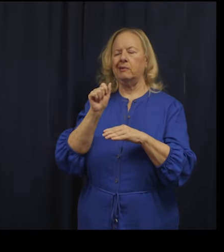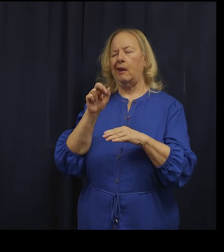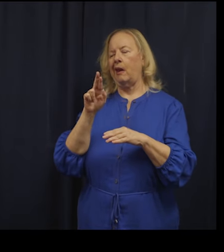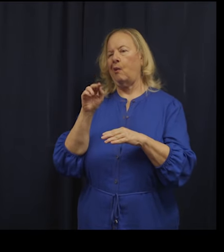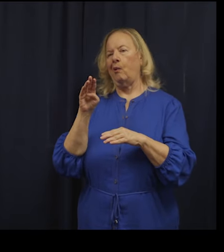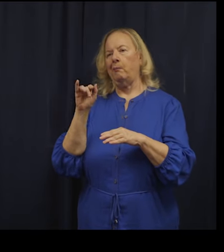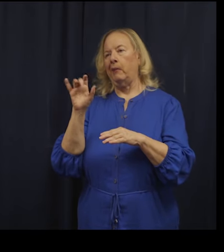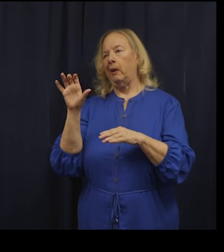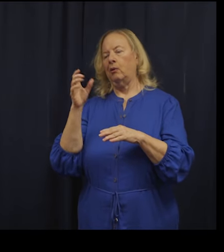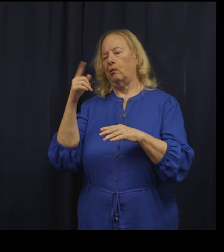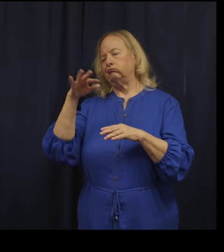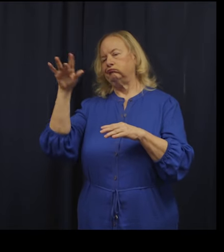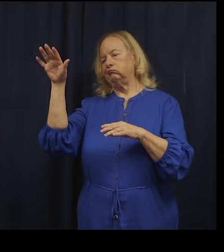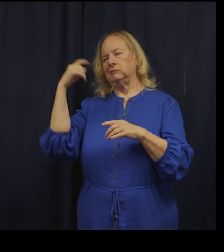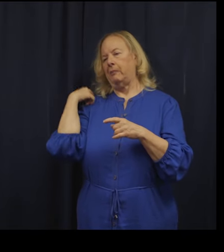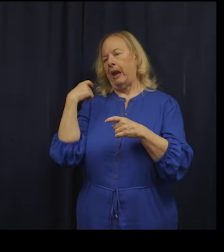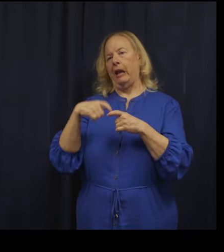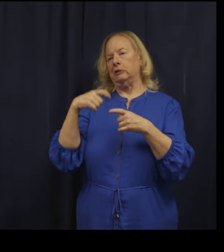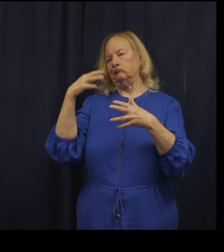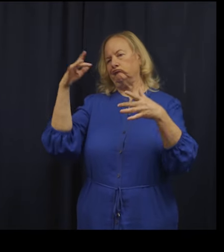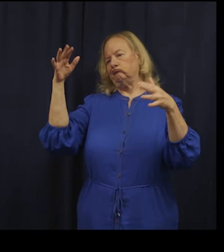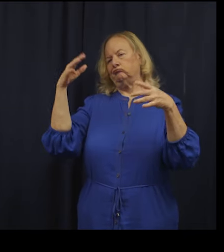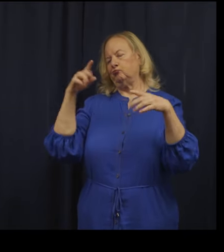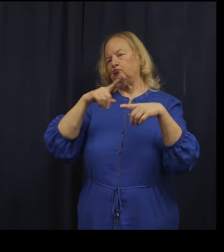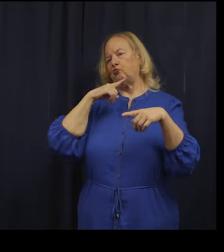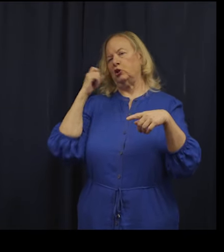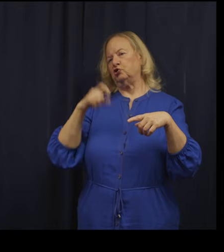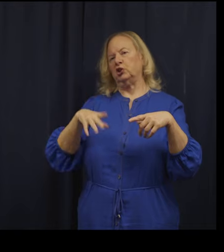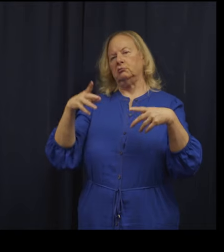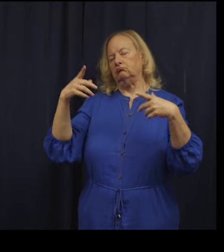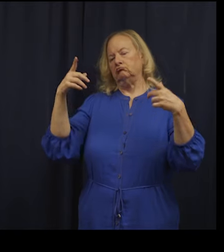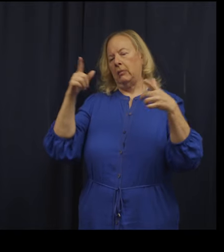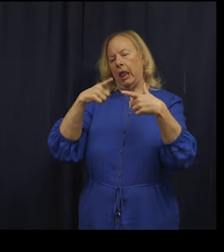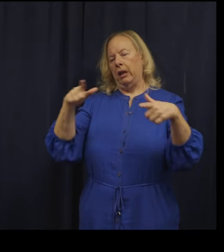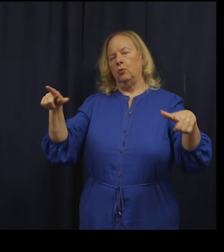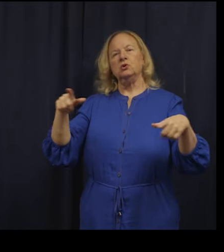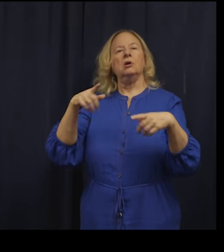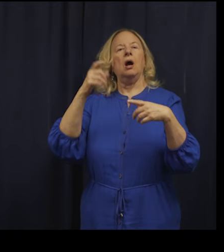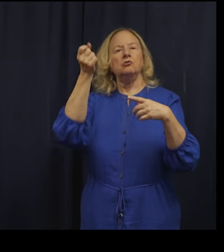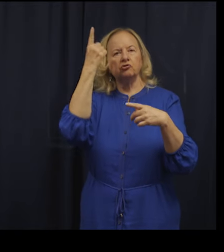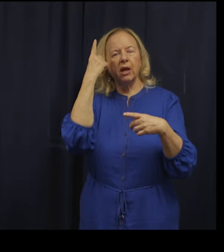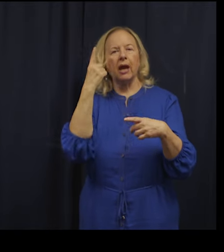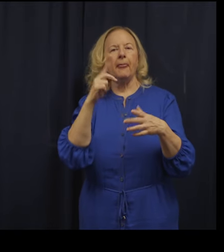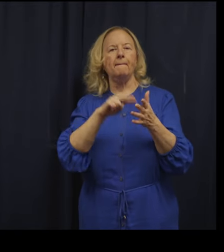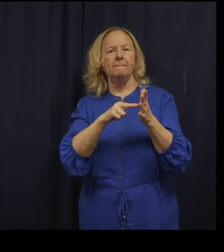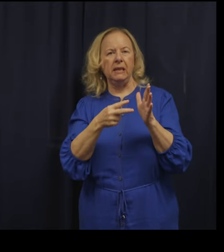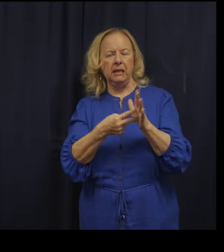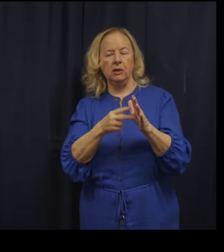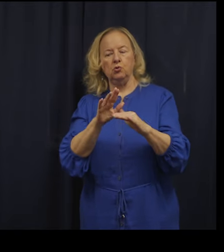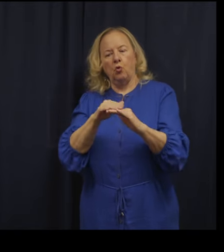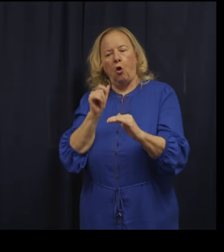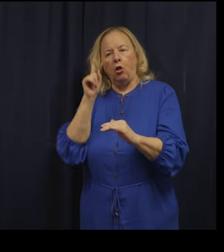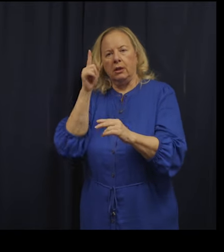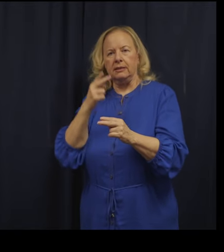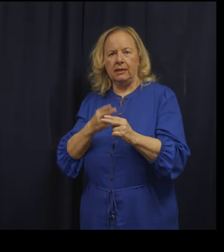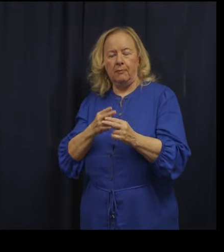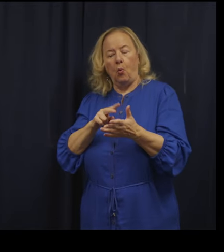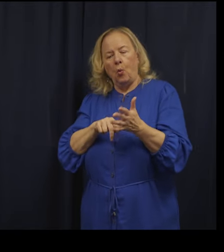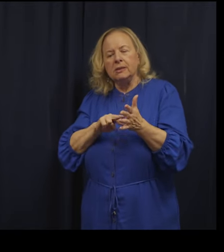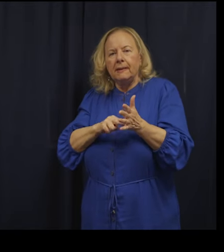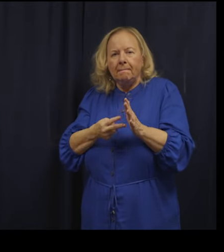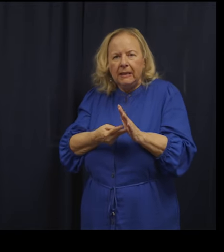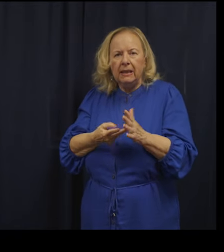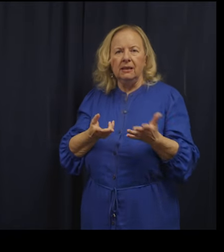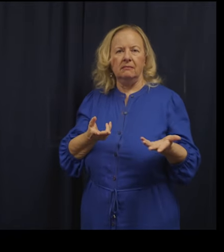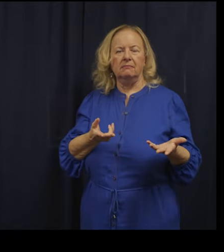or, you know, Spanish or what, Russian. I want you guys to really understand what it means to call upon his name and what is his